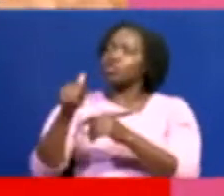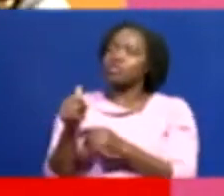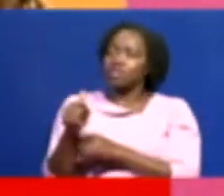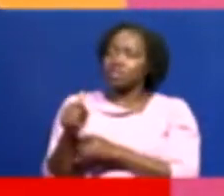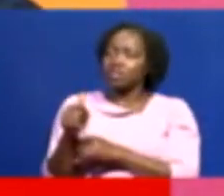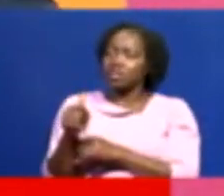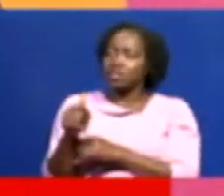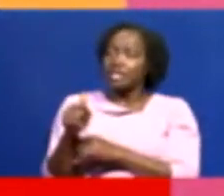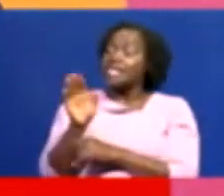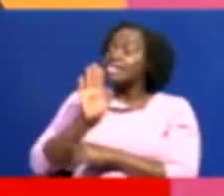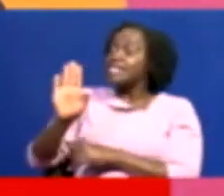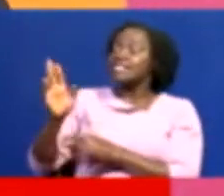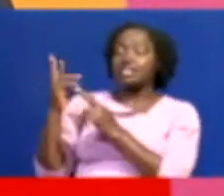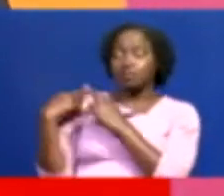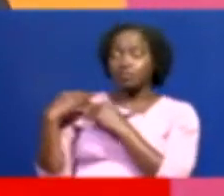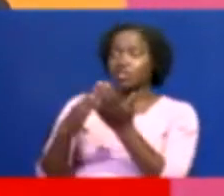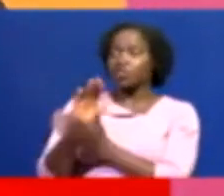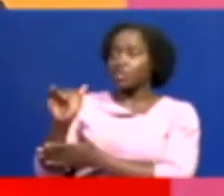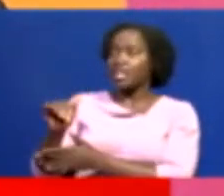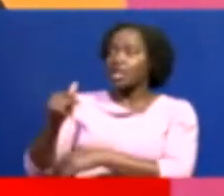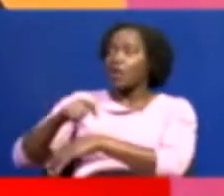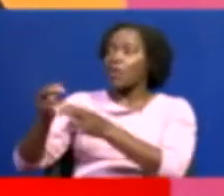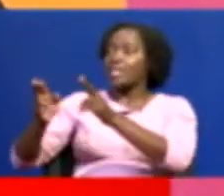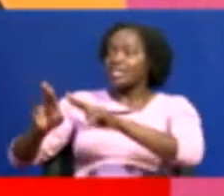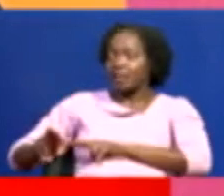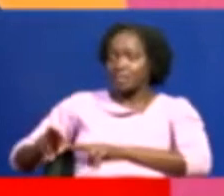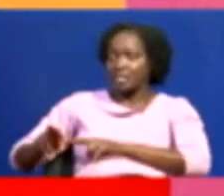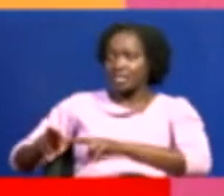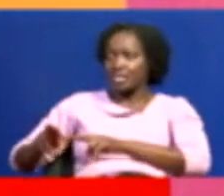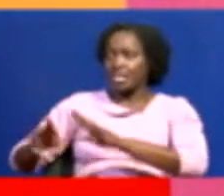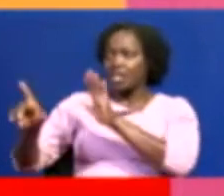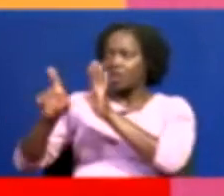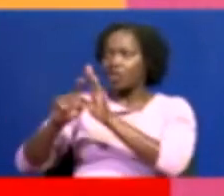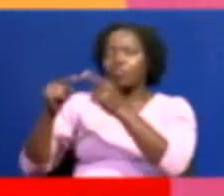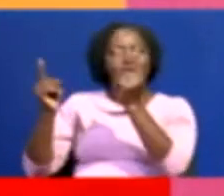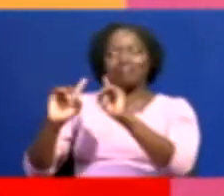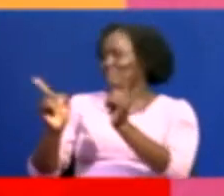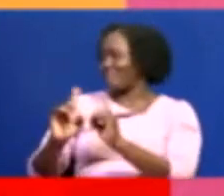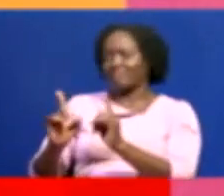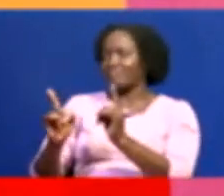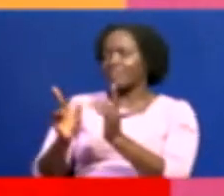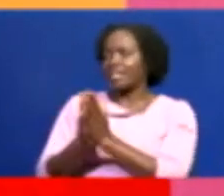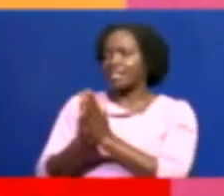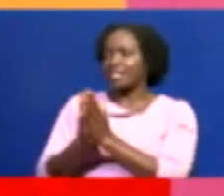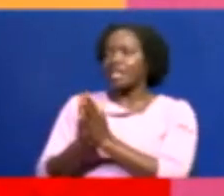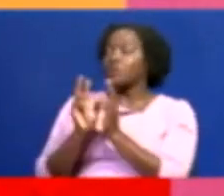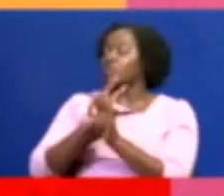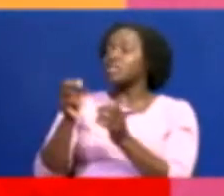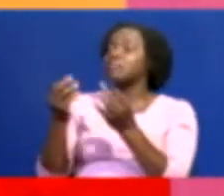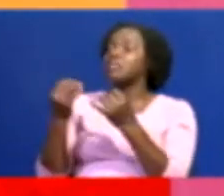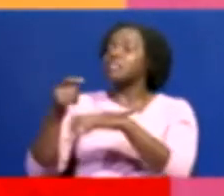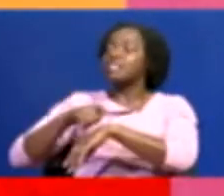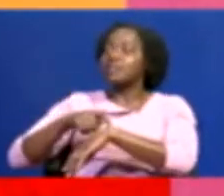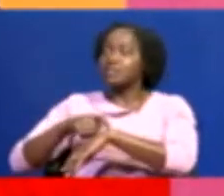demonstrate. His is to ensure that while that happens, law is not broken. And we have seen very many